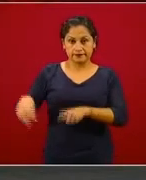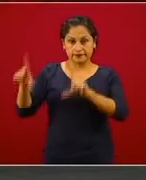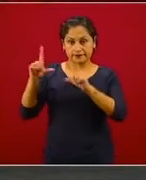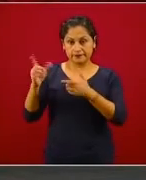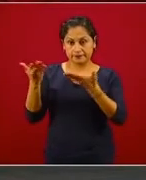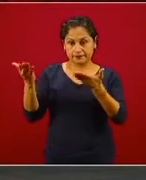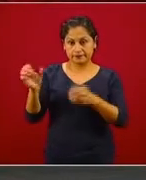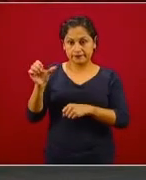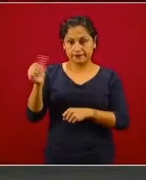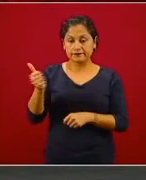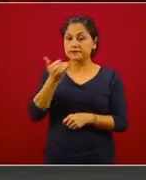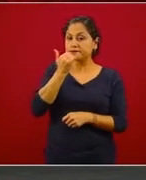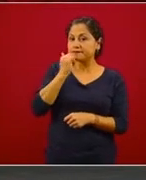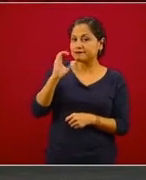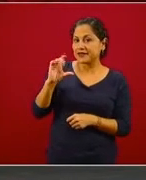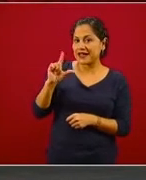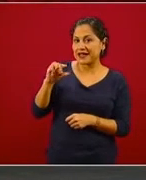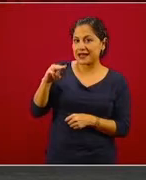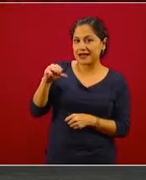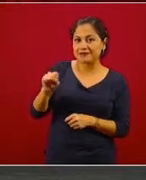have this.